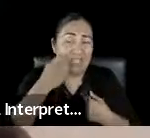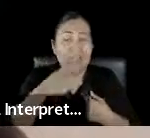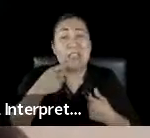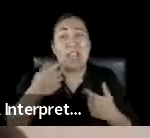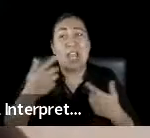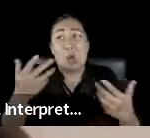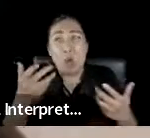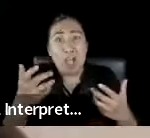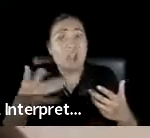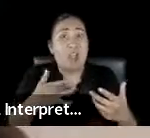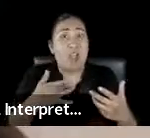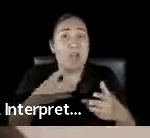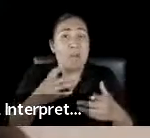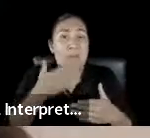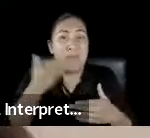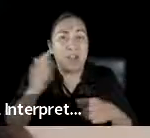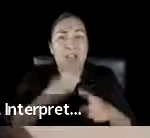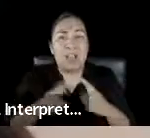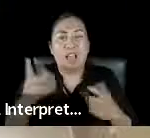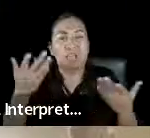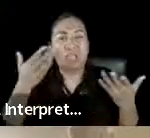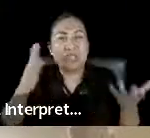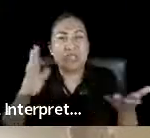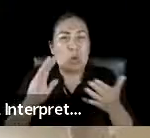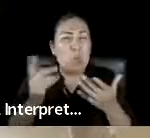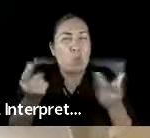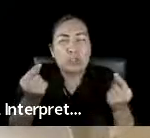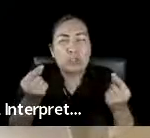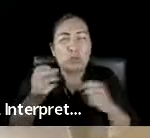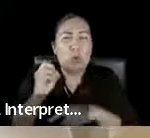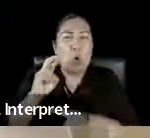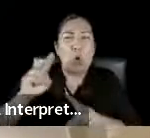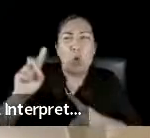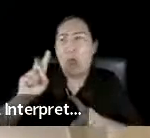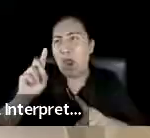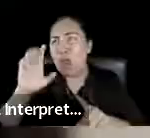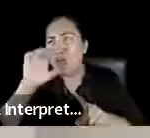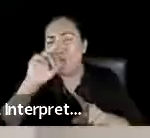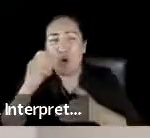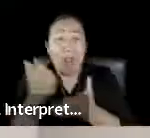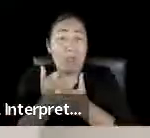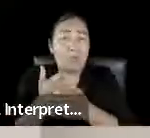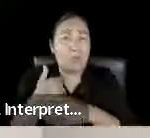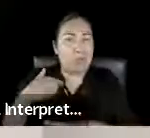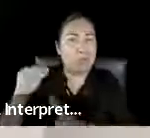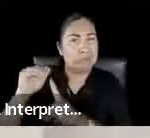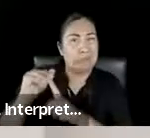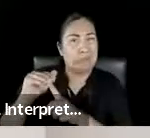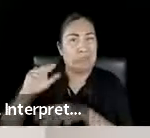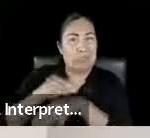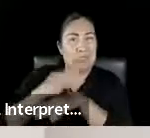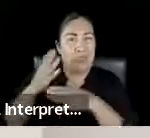feel better, but she just doesn't know what to do or where to go to get help. So I went to a counselor.